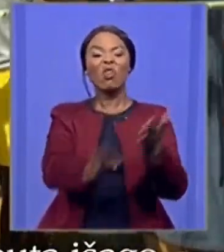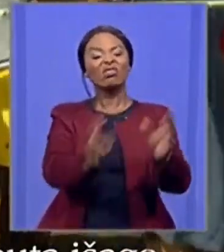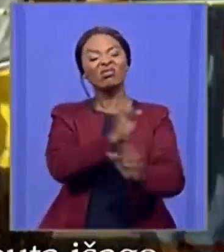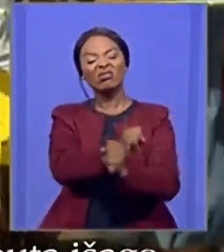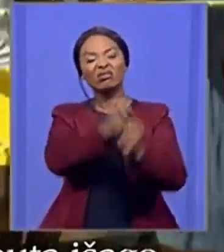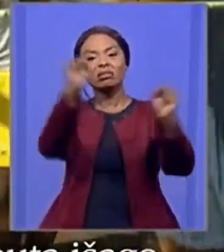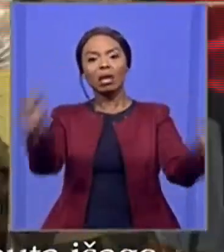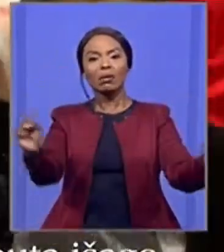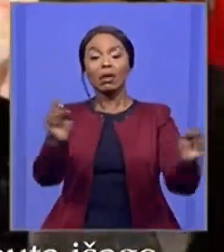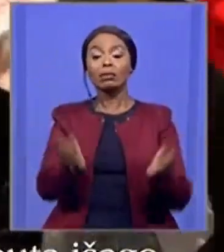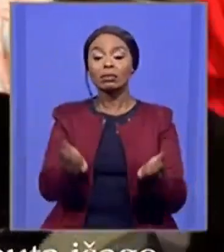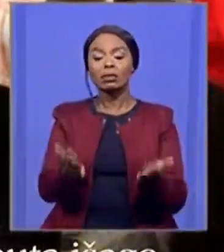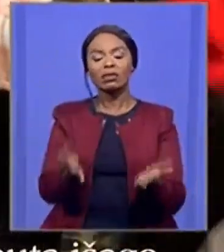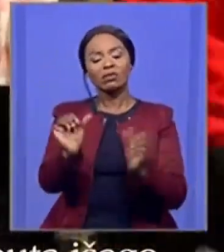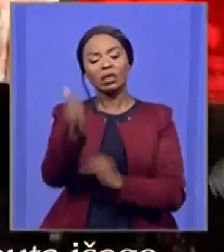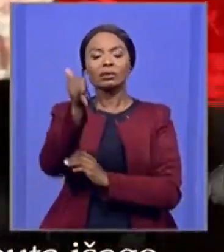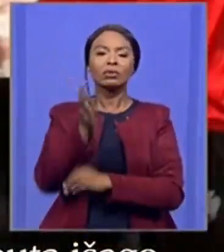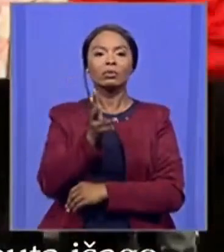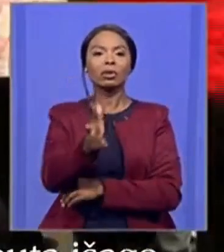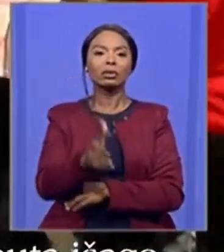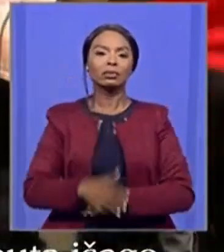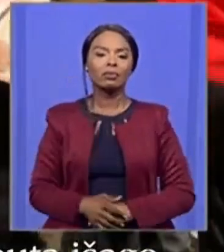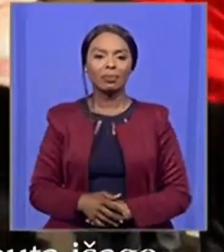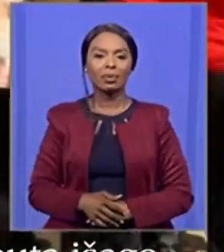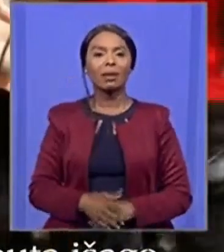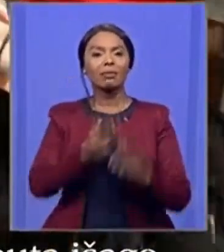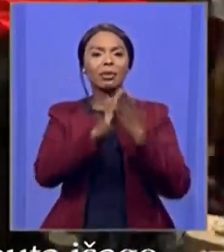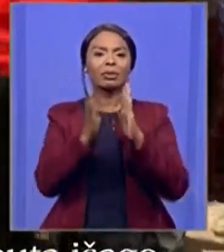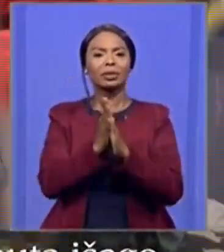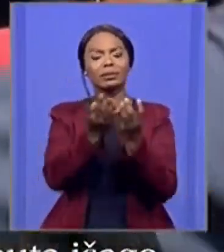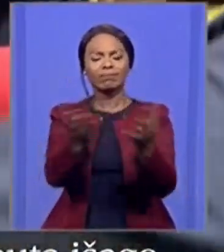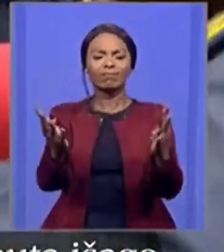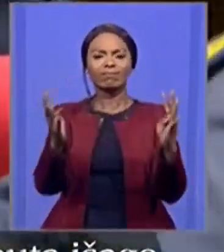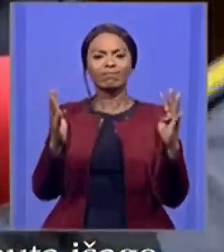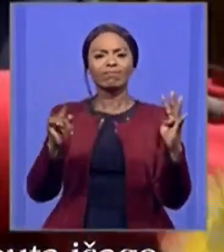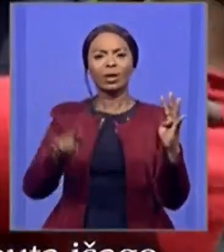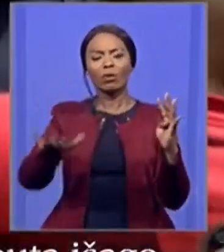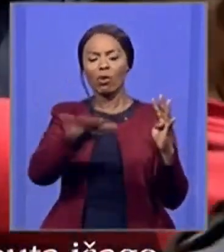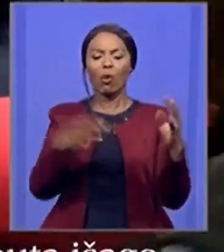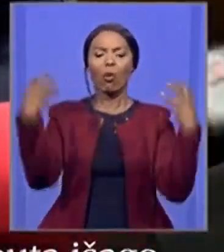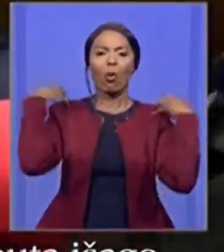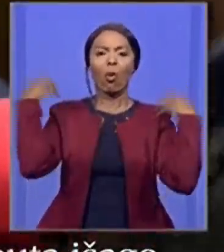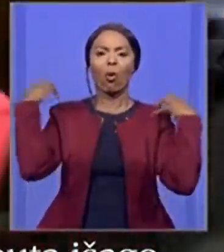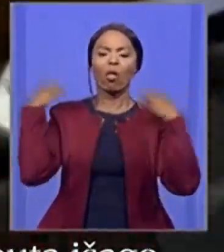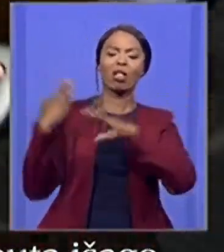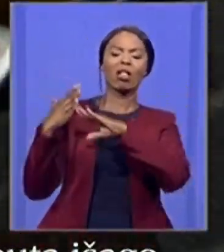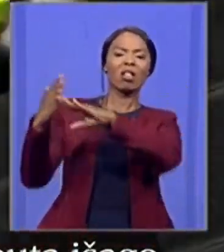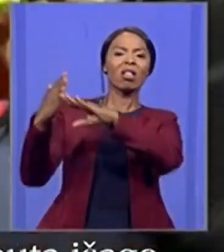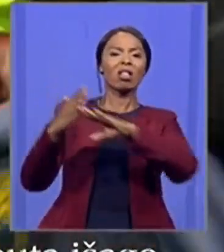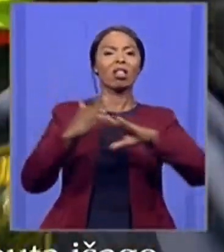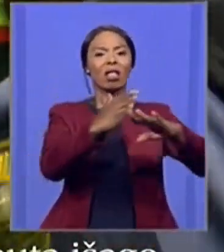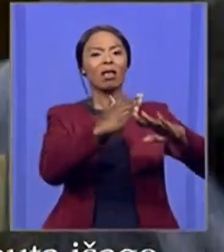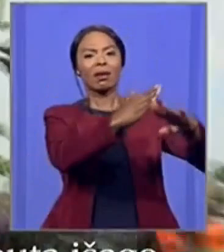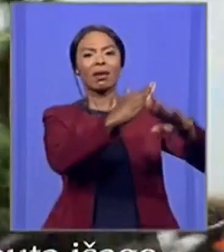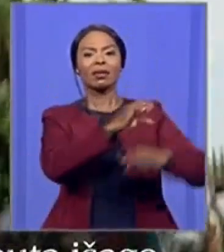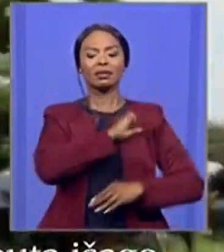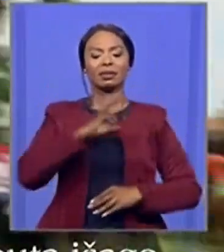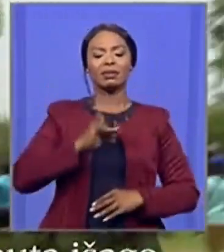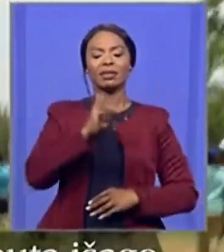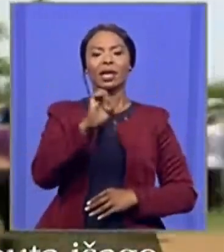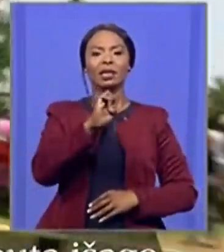dinyakwa tša bona di ka rarollwa. Badudi ba ba thibile ditsela tša go tsena ka holong ya setšhaba ya ikageng go thibela bahlankedi ba IEC go